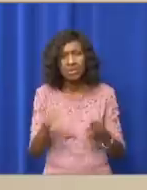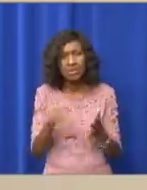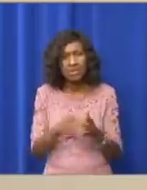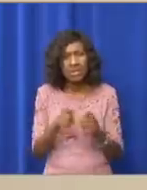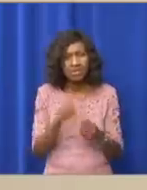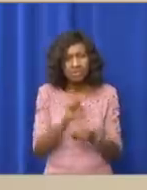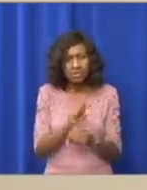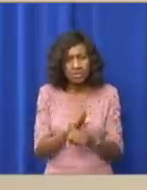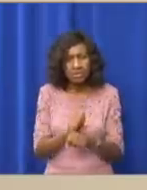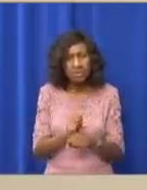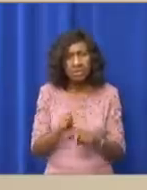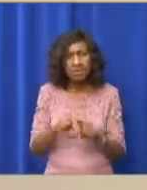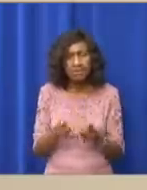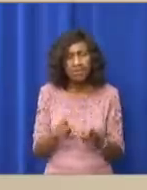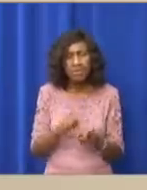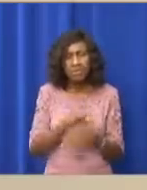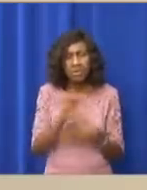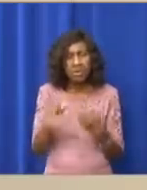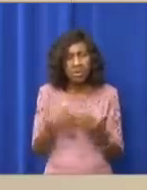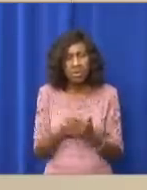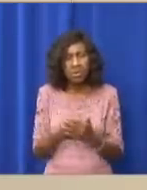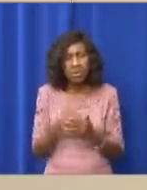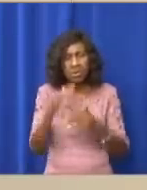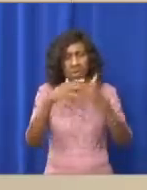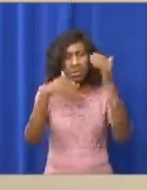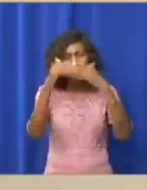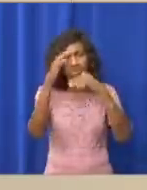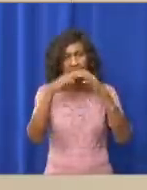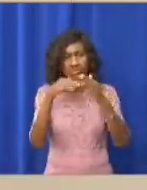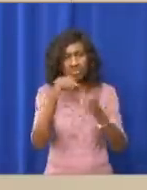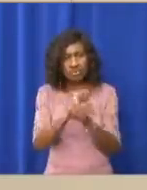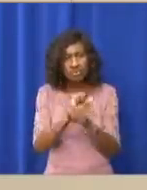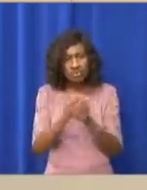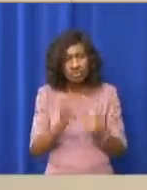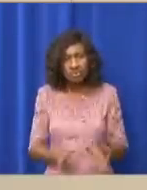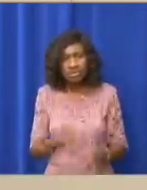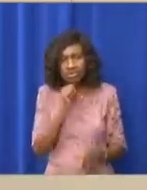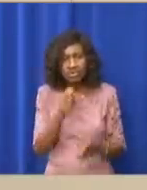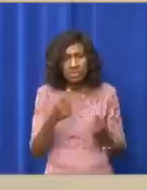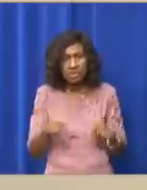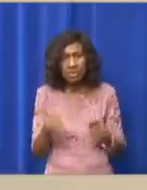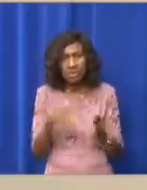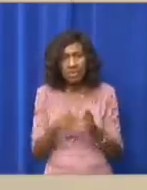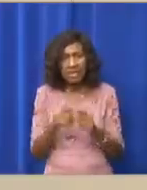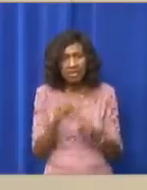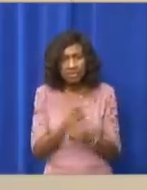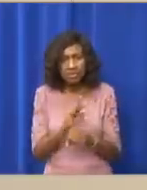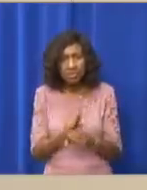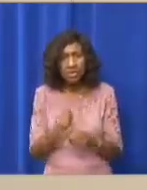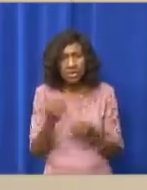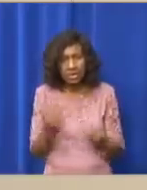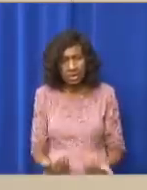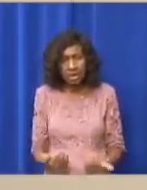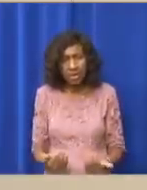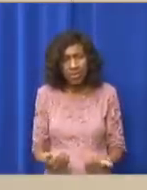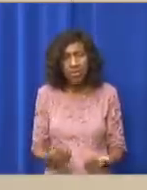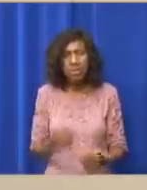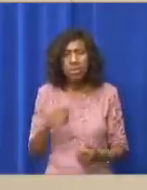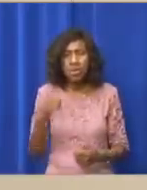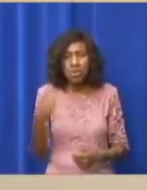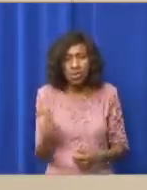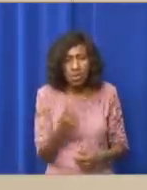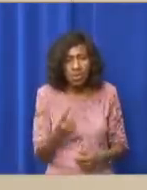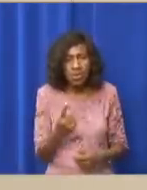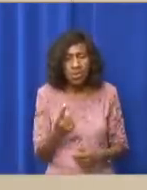No, but all construction workers are not going back to work immediately. It is only those for the projects that